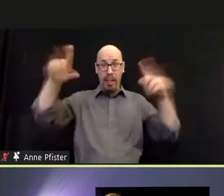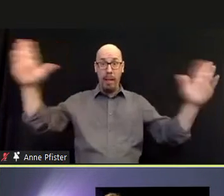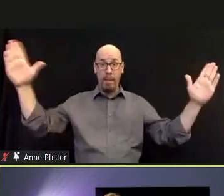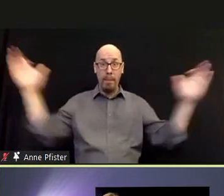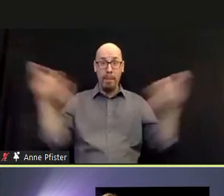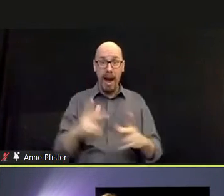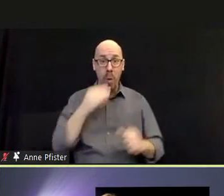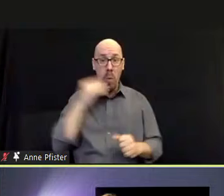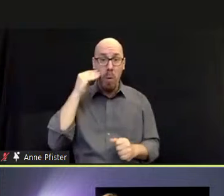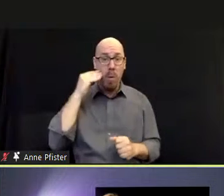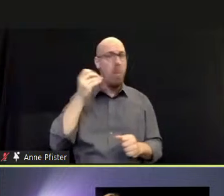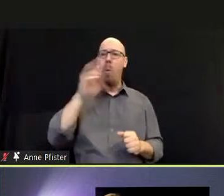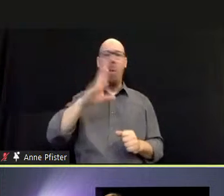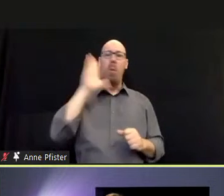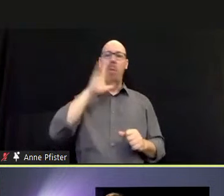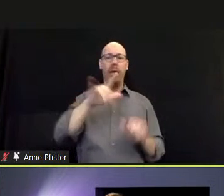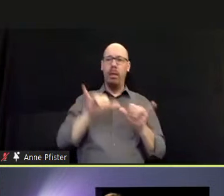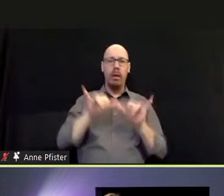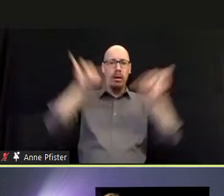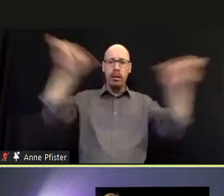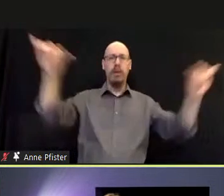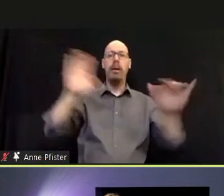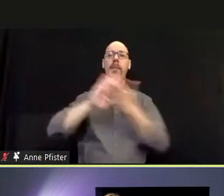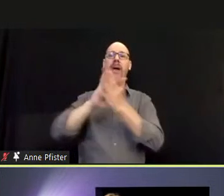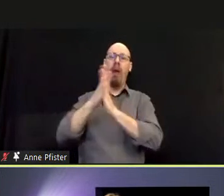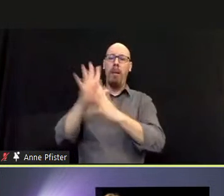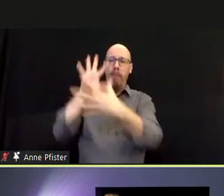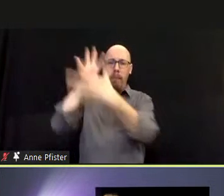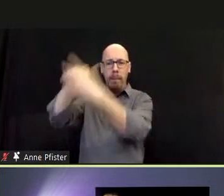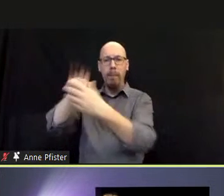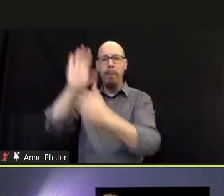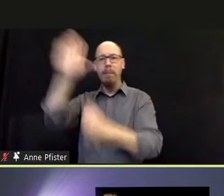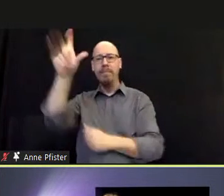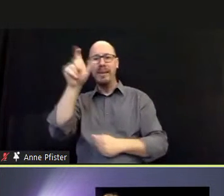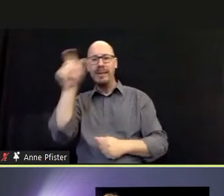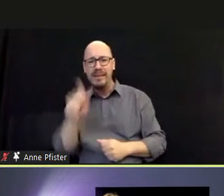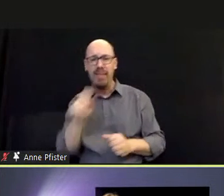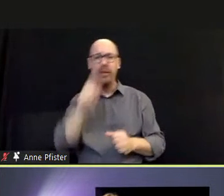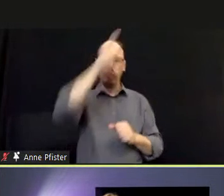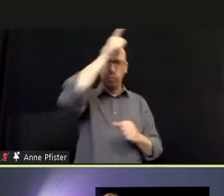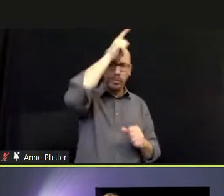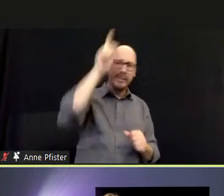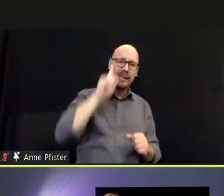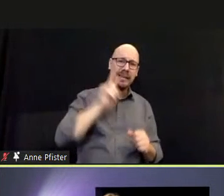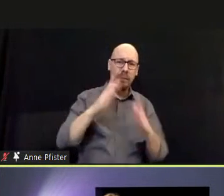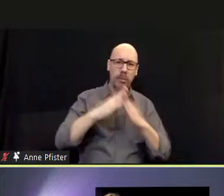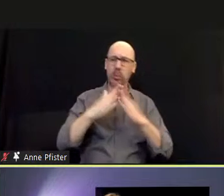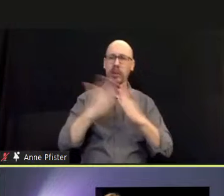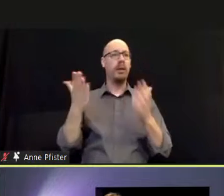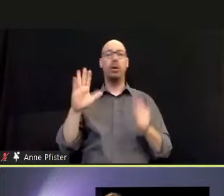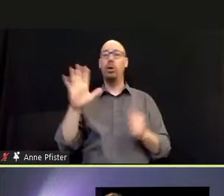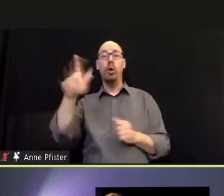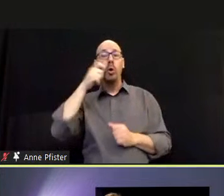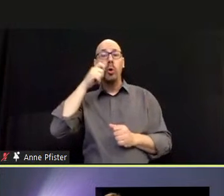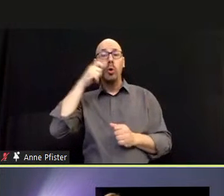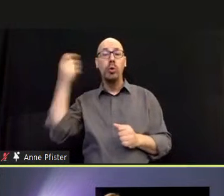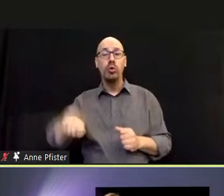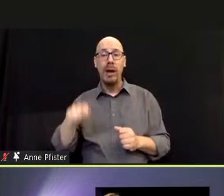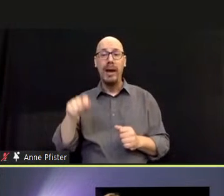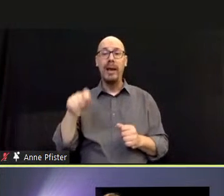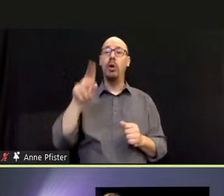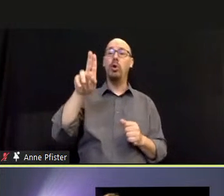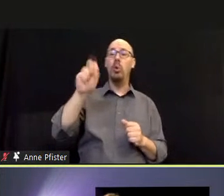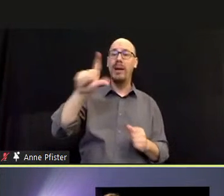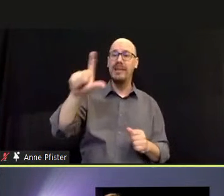they remain and become part of other deaf communities? How will USL and Ukrainian deaf people contribute to a